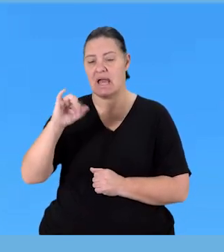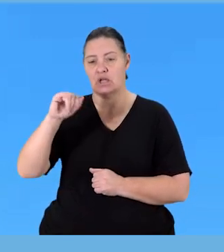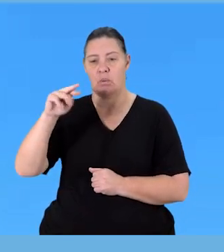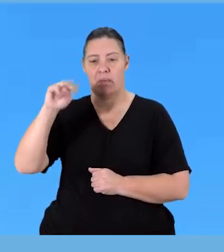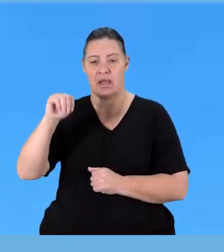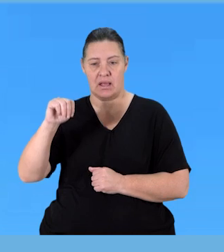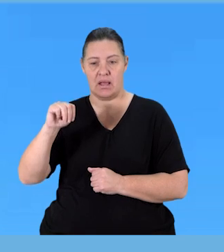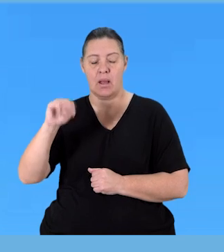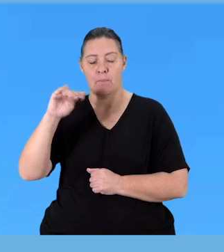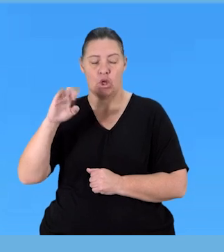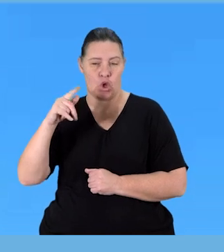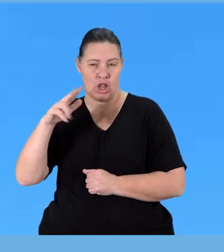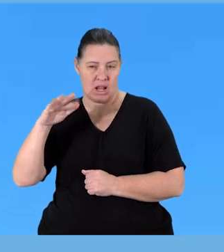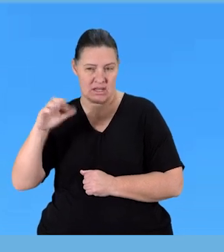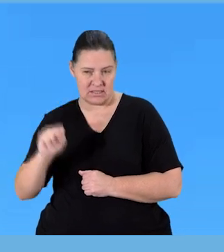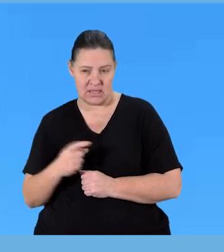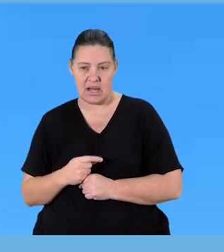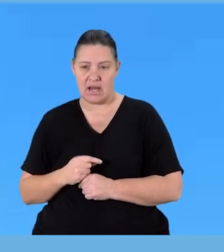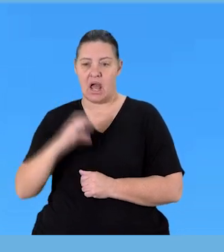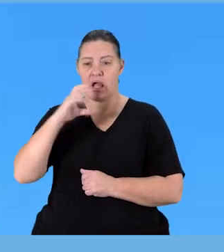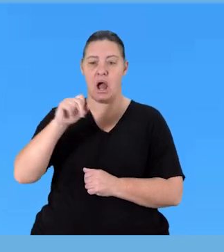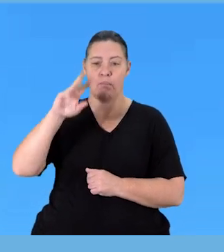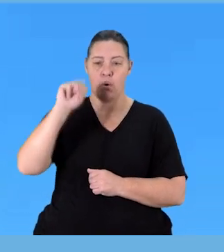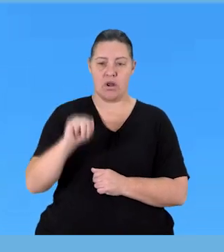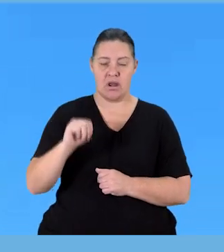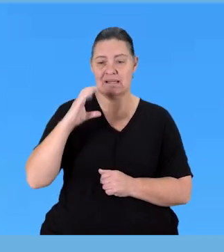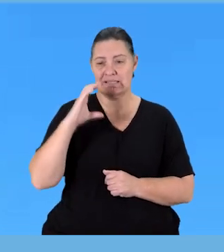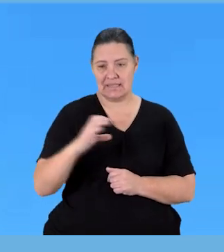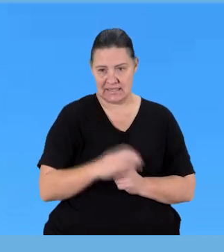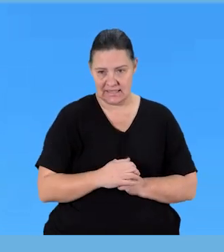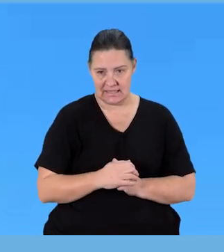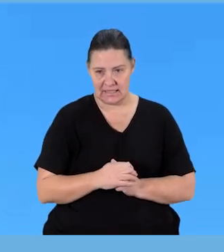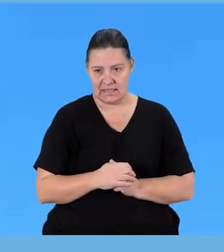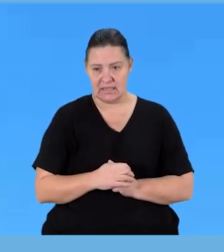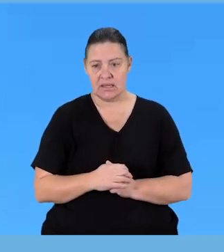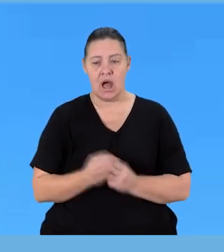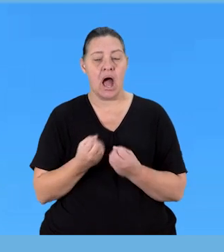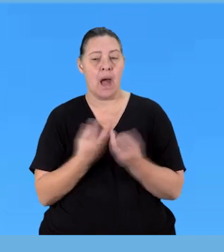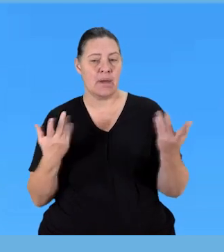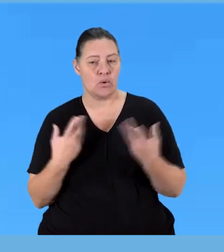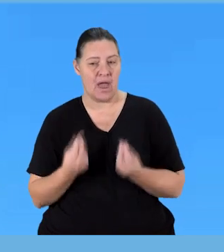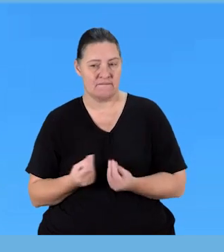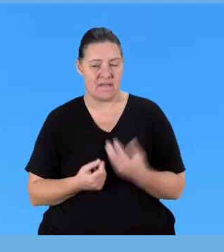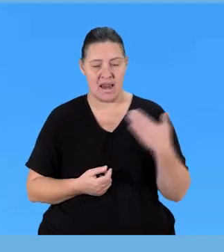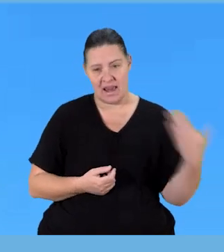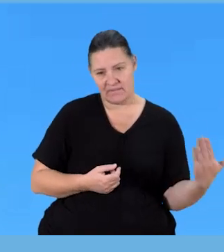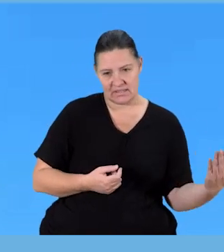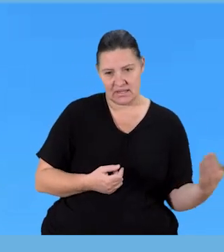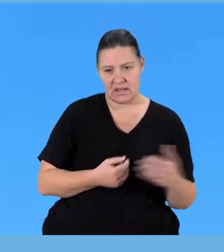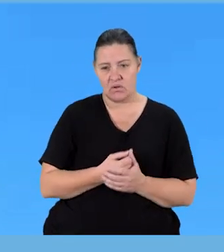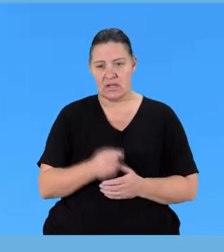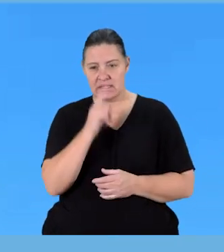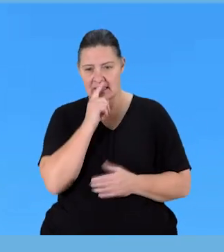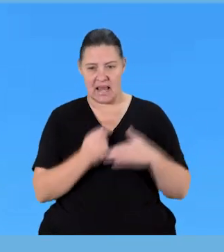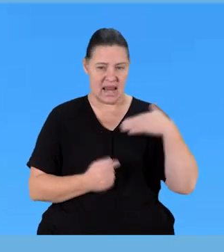molecules, and then carbon is C. So how many calciums do we have on the left-hand side? So this is your